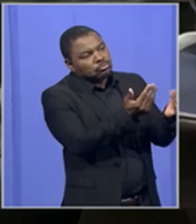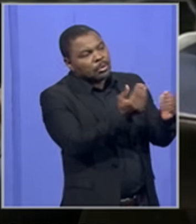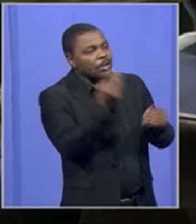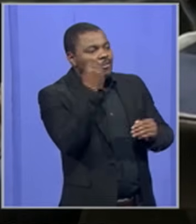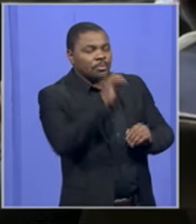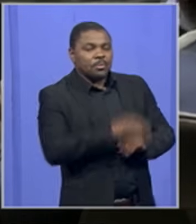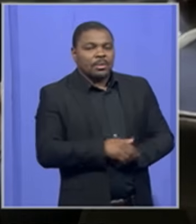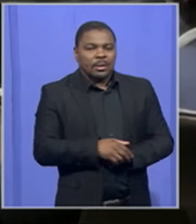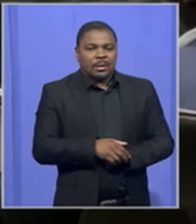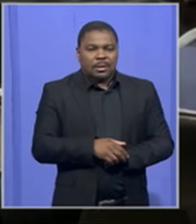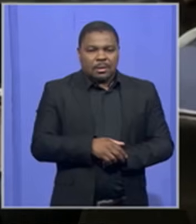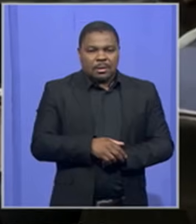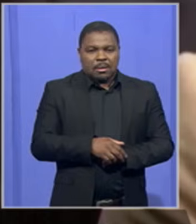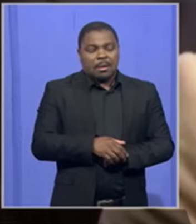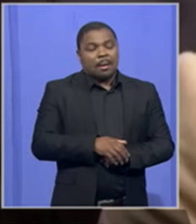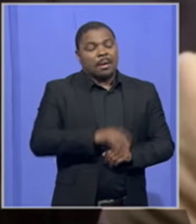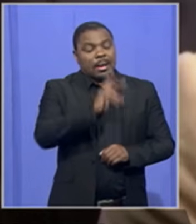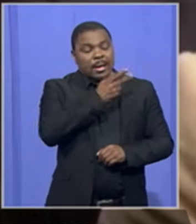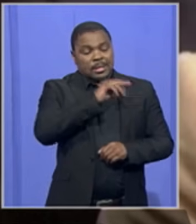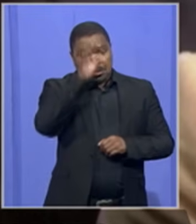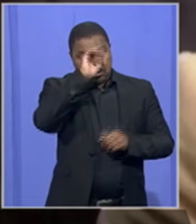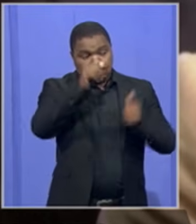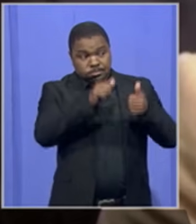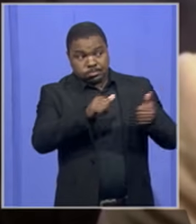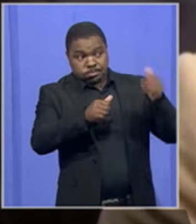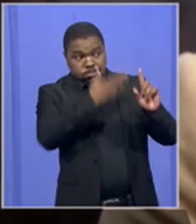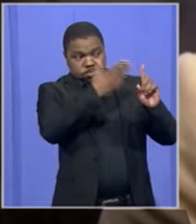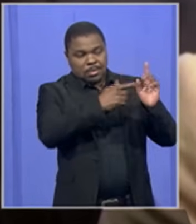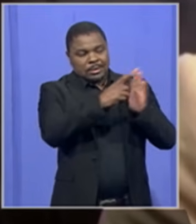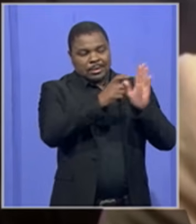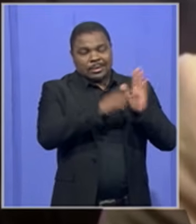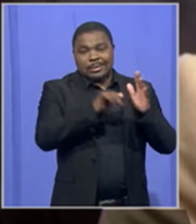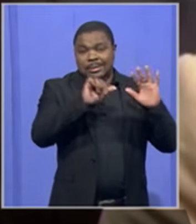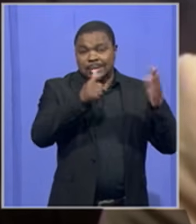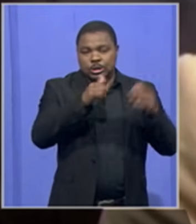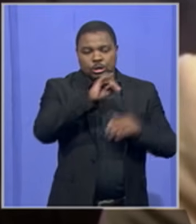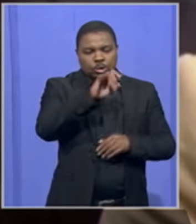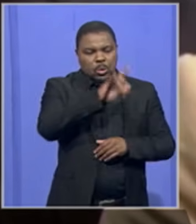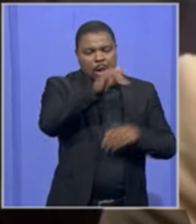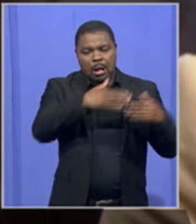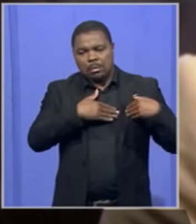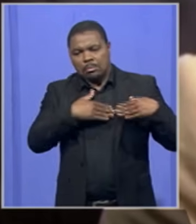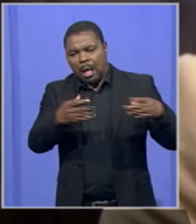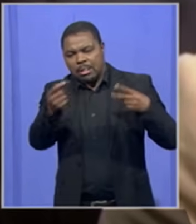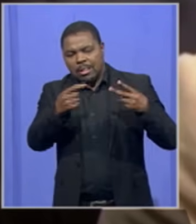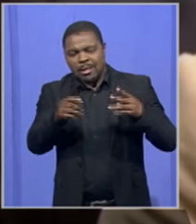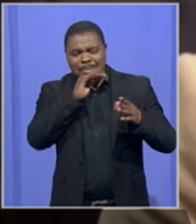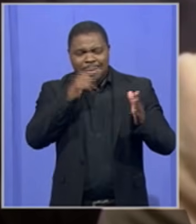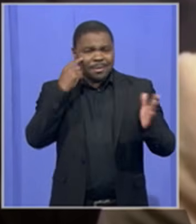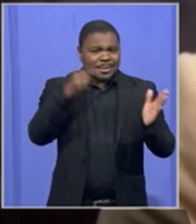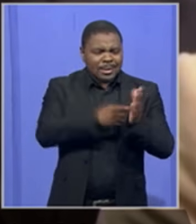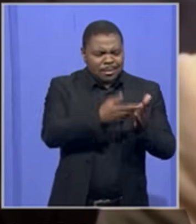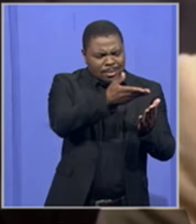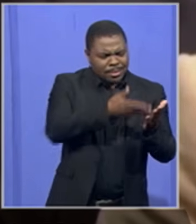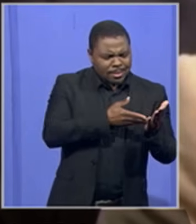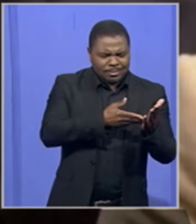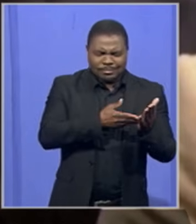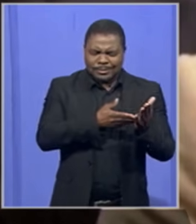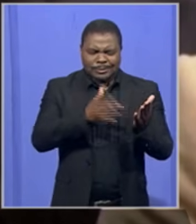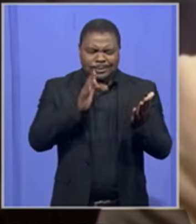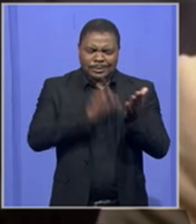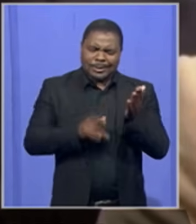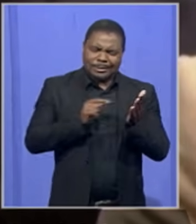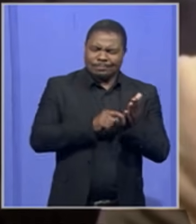General Mkhwanazi said, Chairperson, on the 6th of July 2025 is not evidence, Chairperson, in a technical